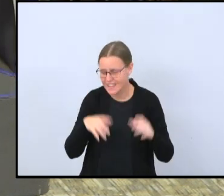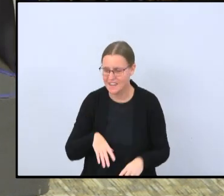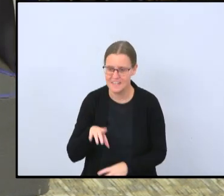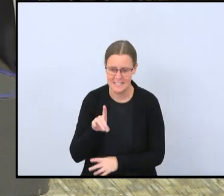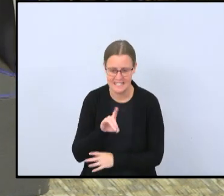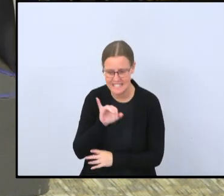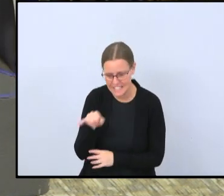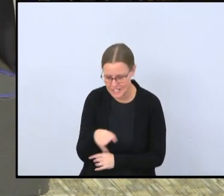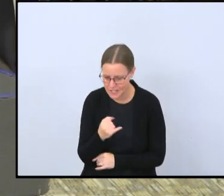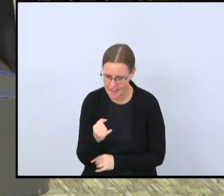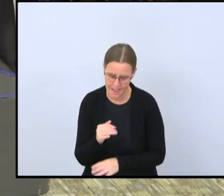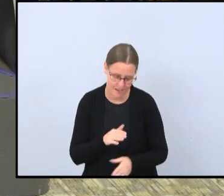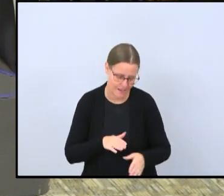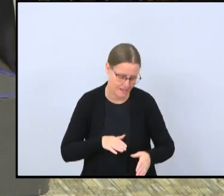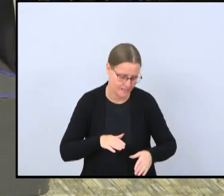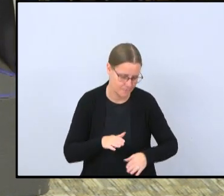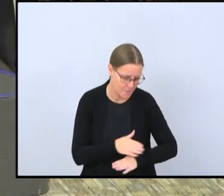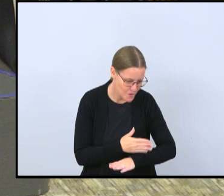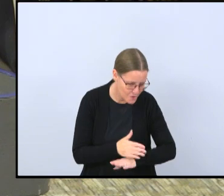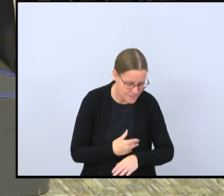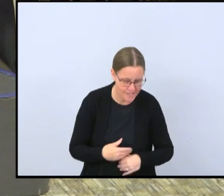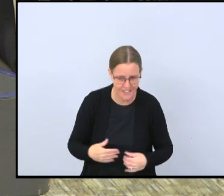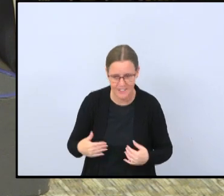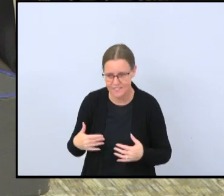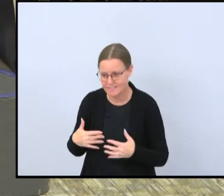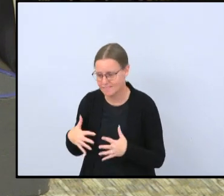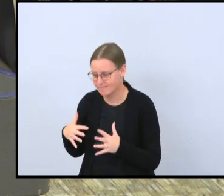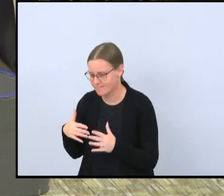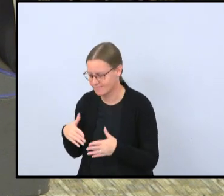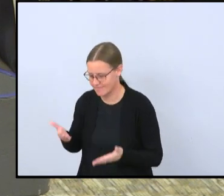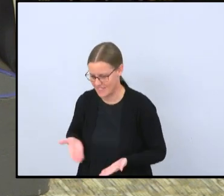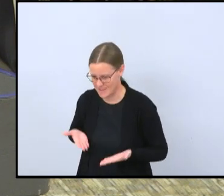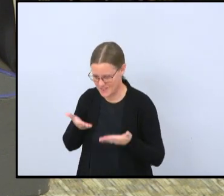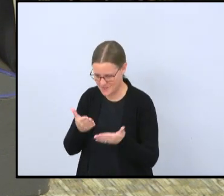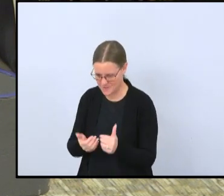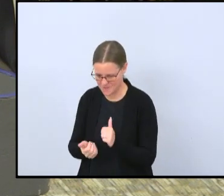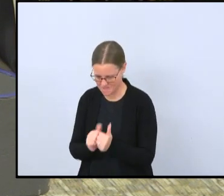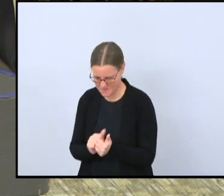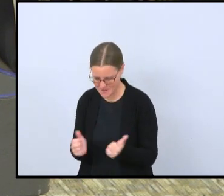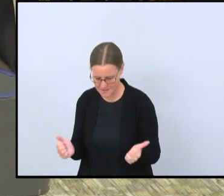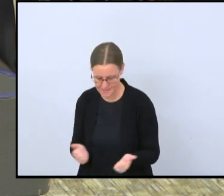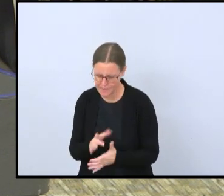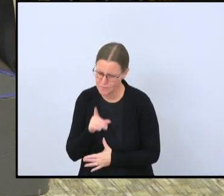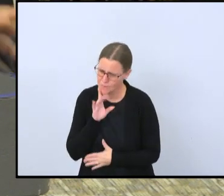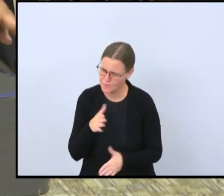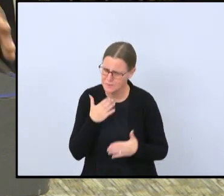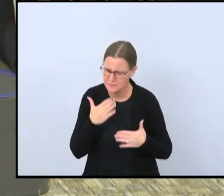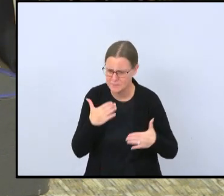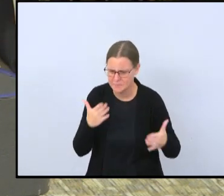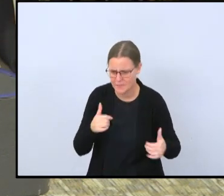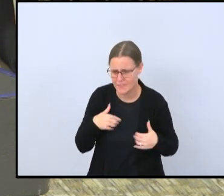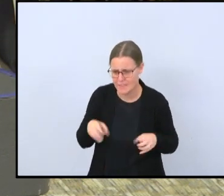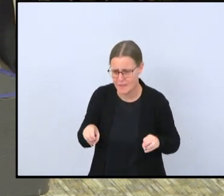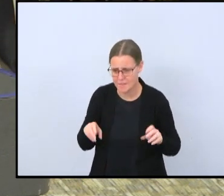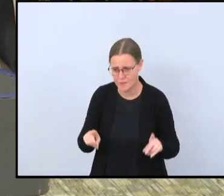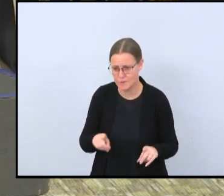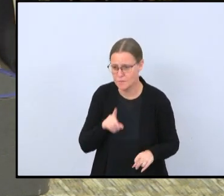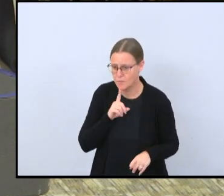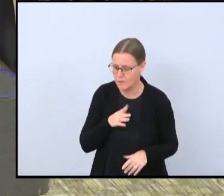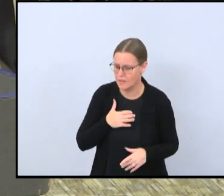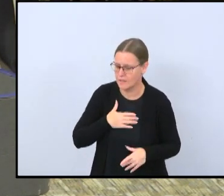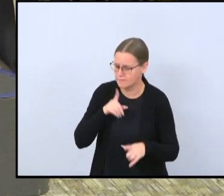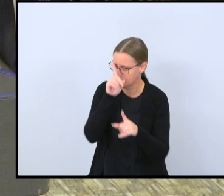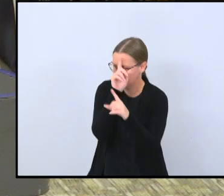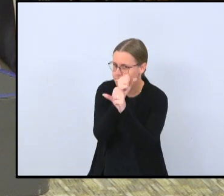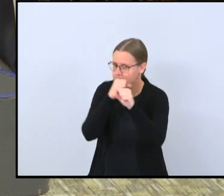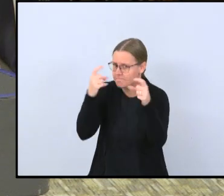playing, and introduce all the sports. So that's what I'm really excited about. But I'm very thankful for this opportunity. It's a dream come true. And